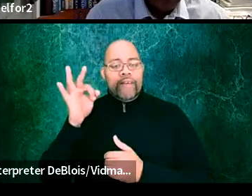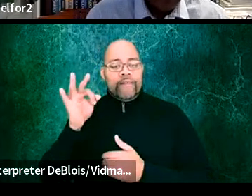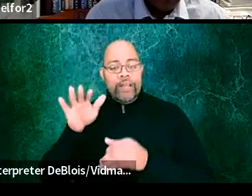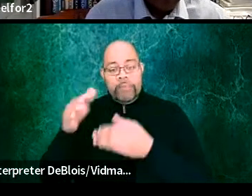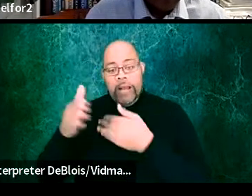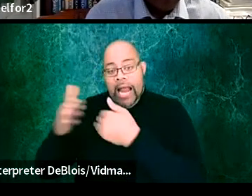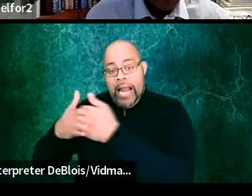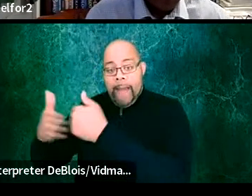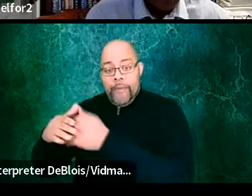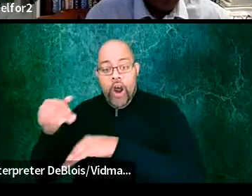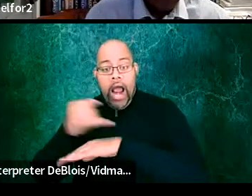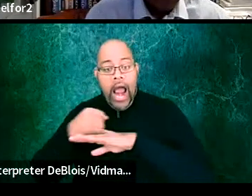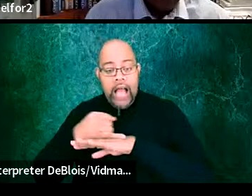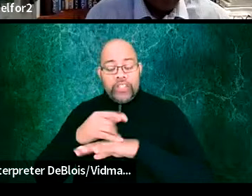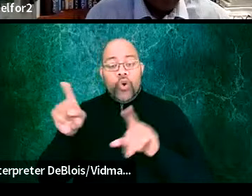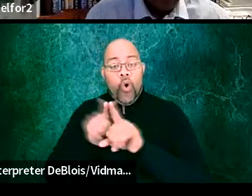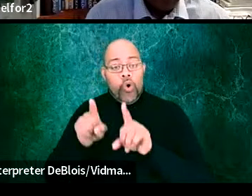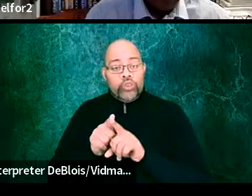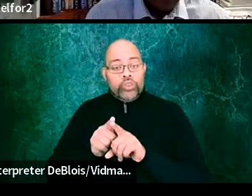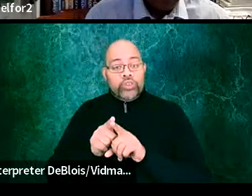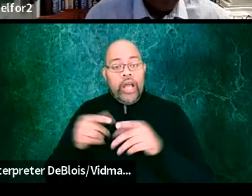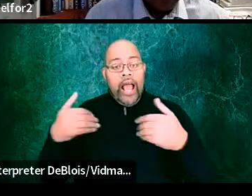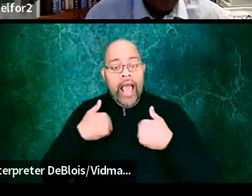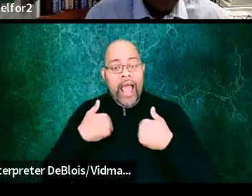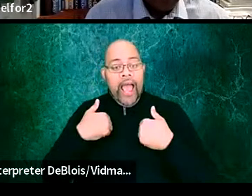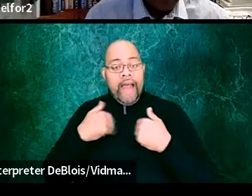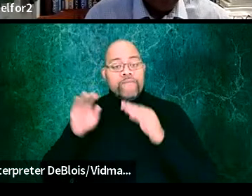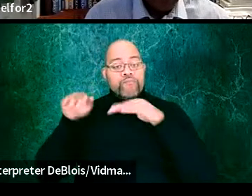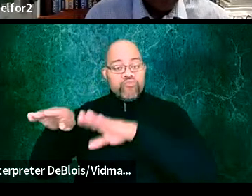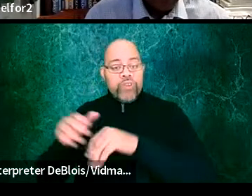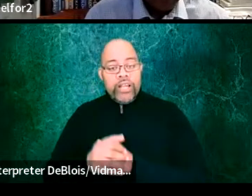neighboring islands also would have a marine